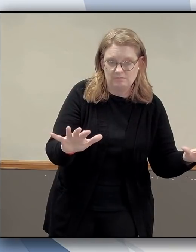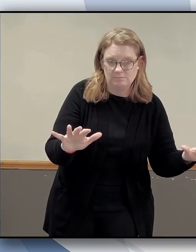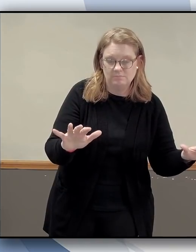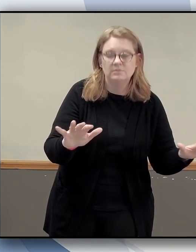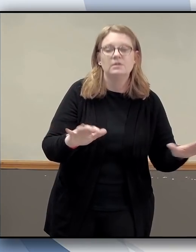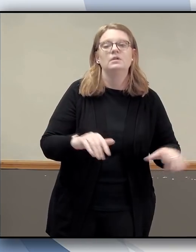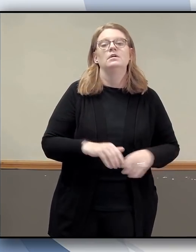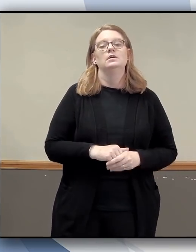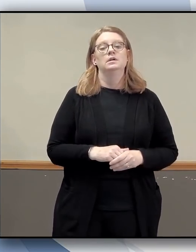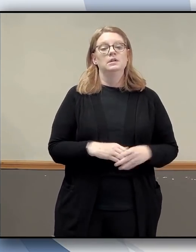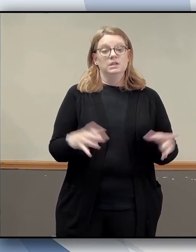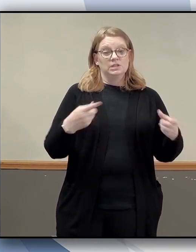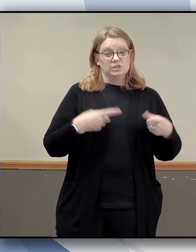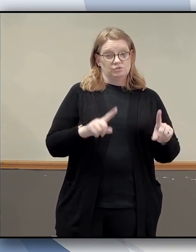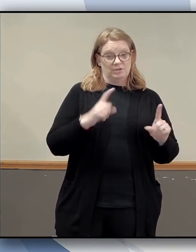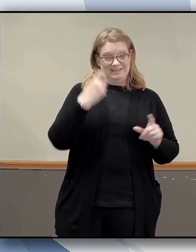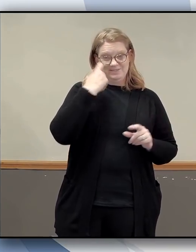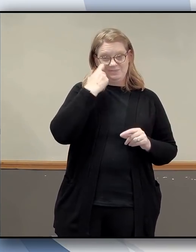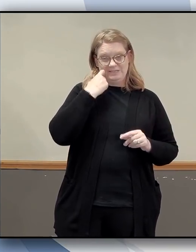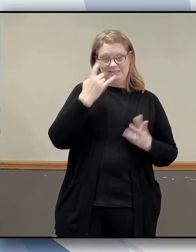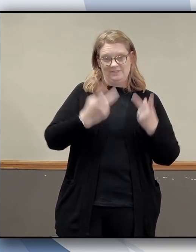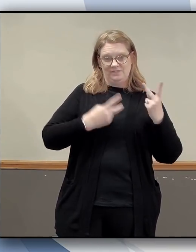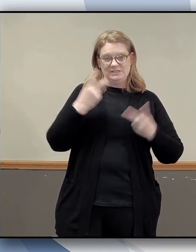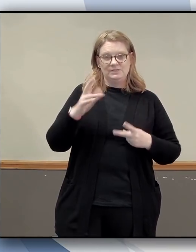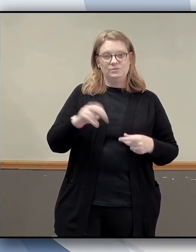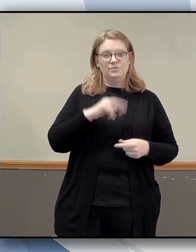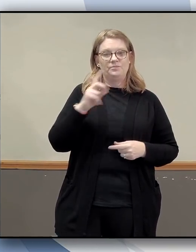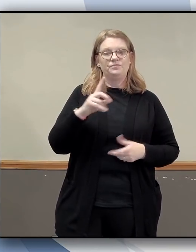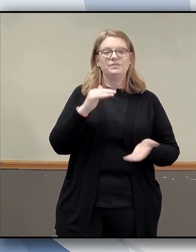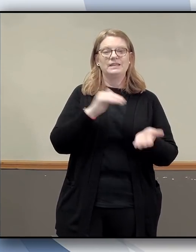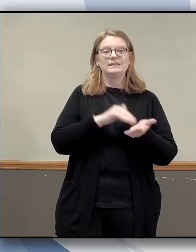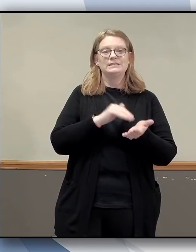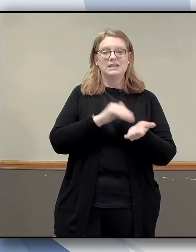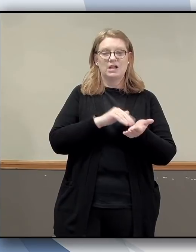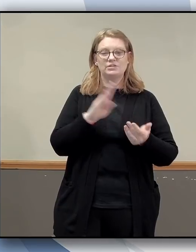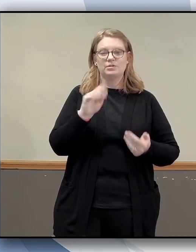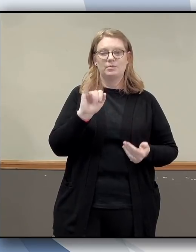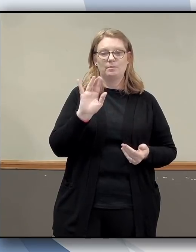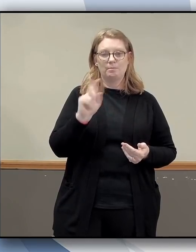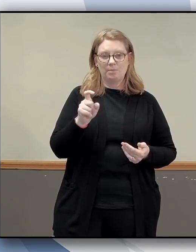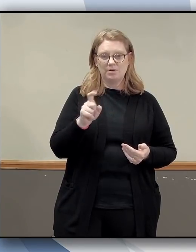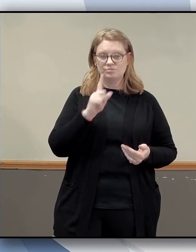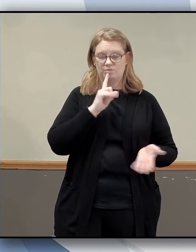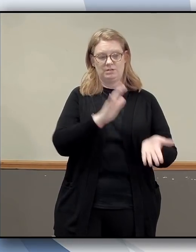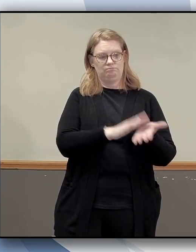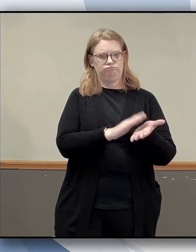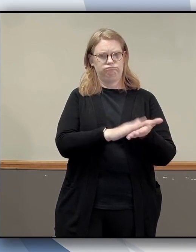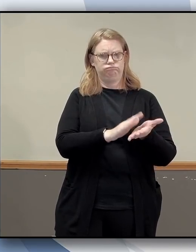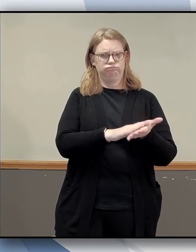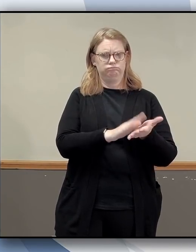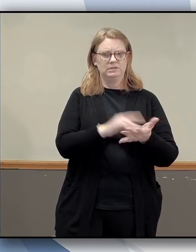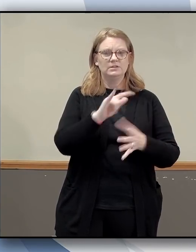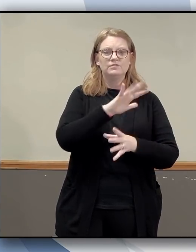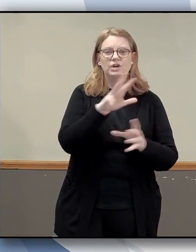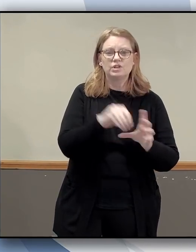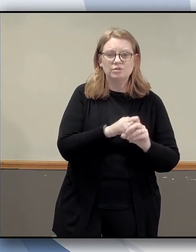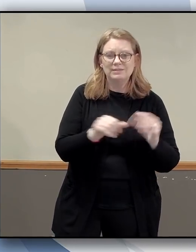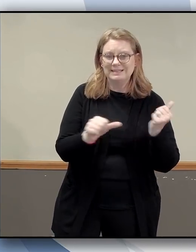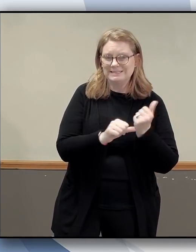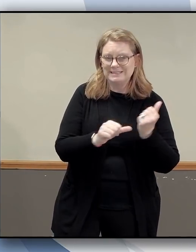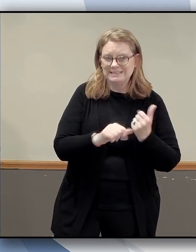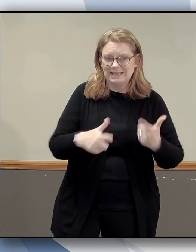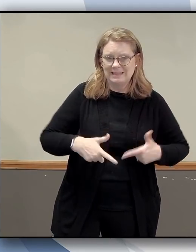population. During a recent visit to North Dakota, Dr. Birx praised the state for including assisted living and basic